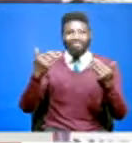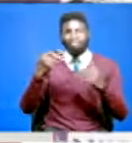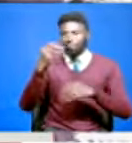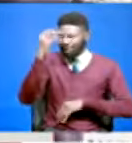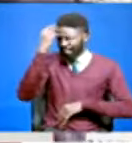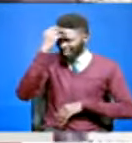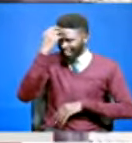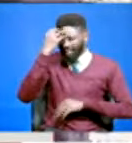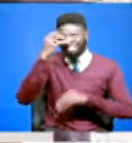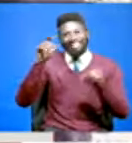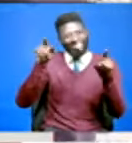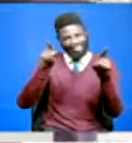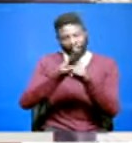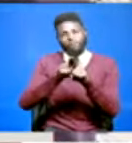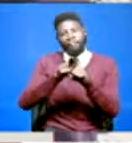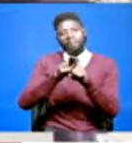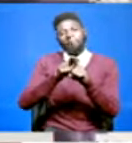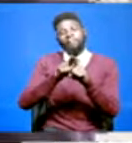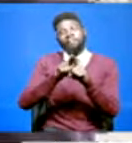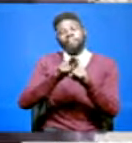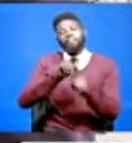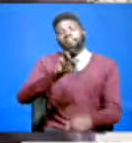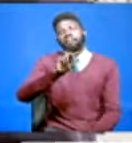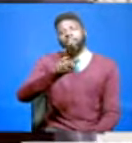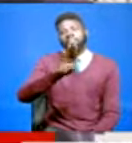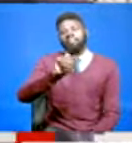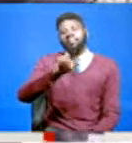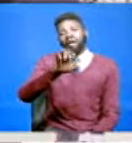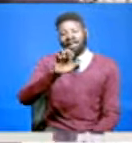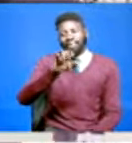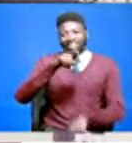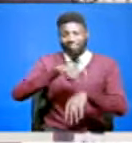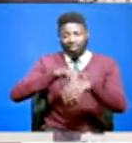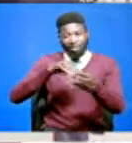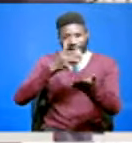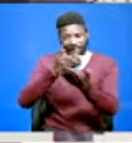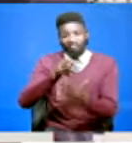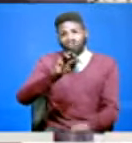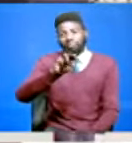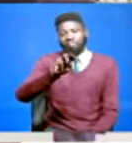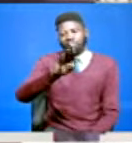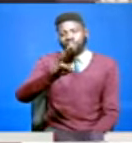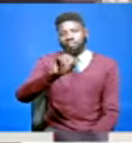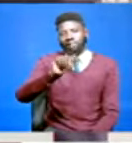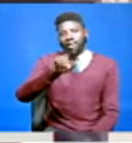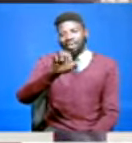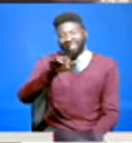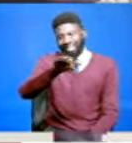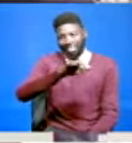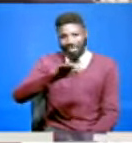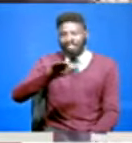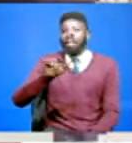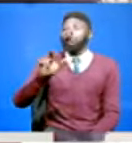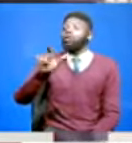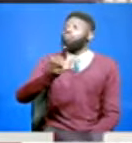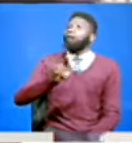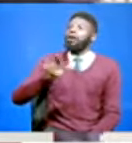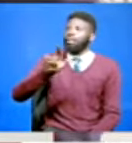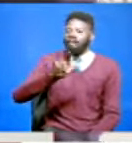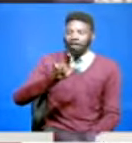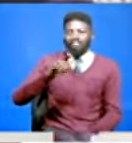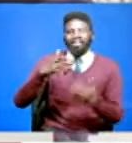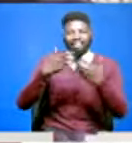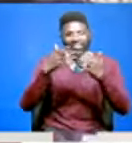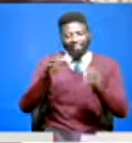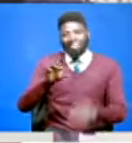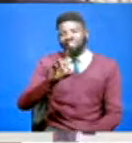hadi Mbale. Kule Mbale ukifika pale panaitwa Luanda. Engineer Dick Maungu. Huyu